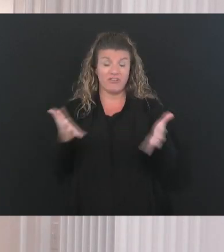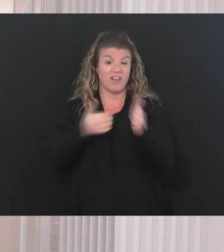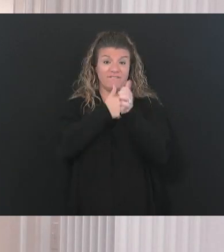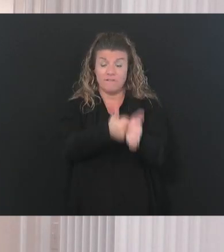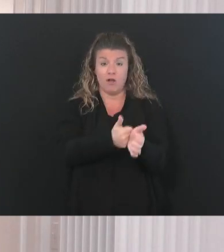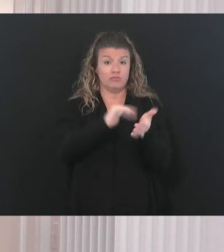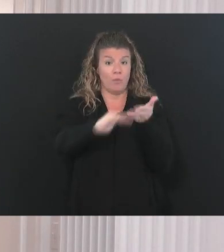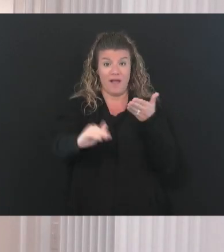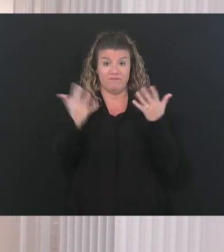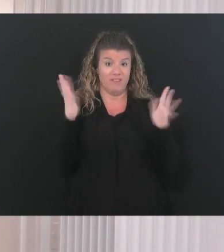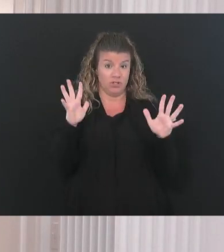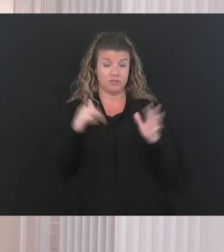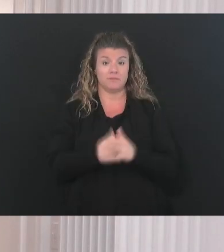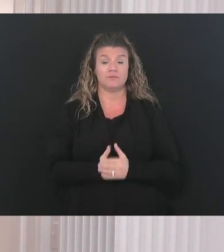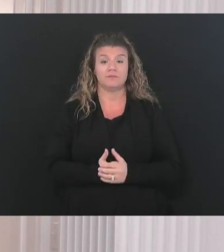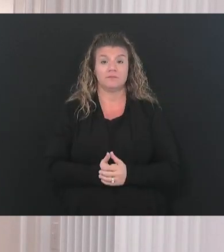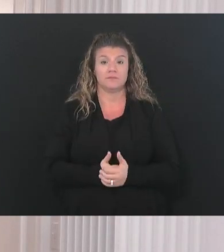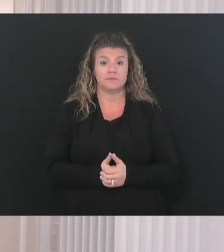director to do.